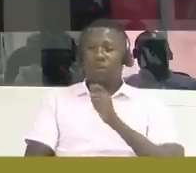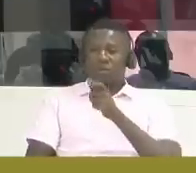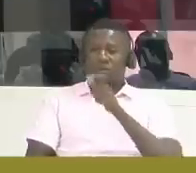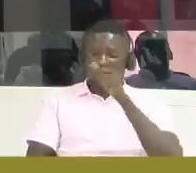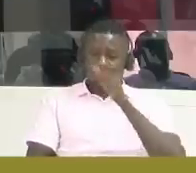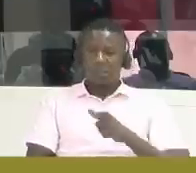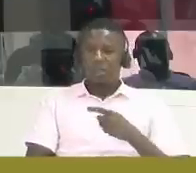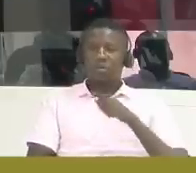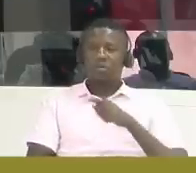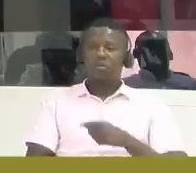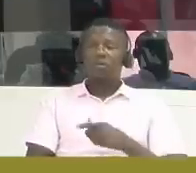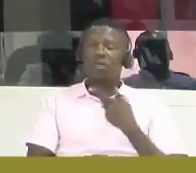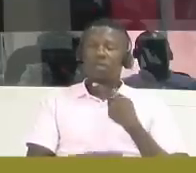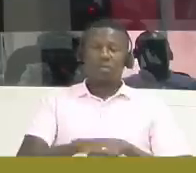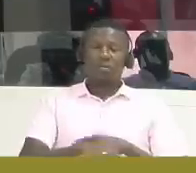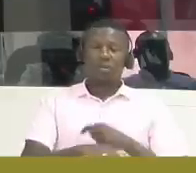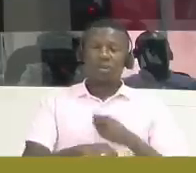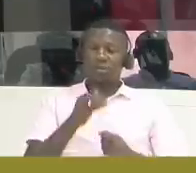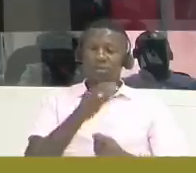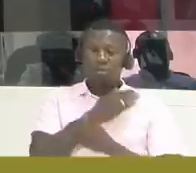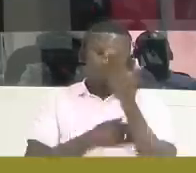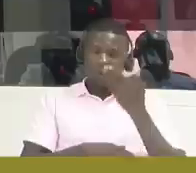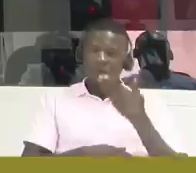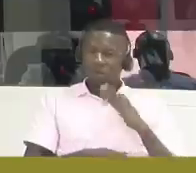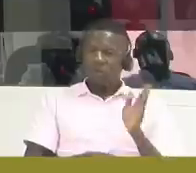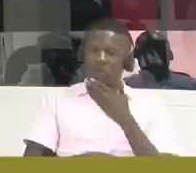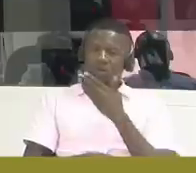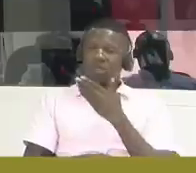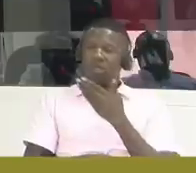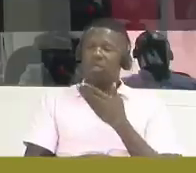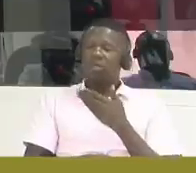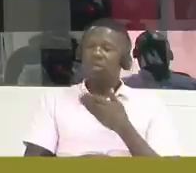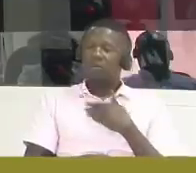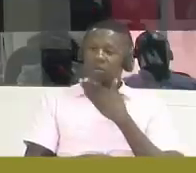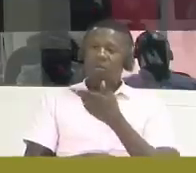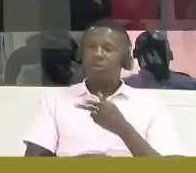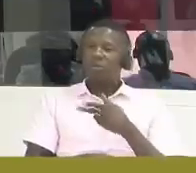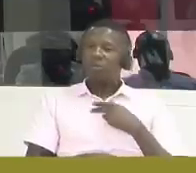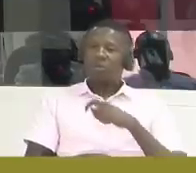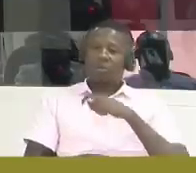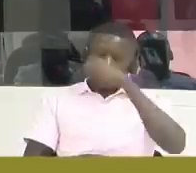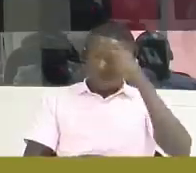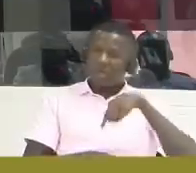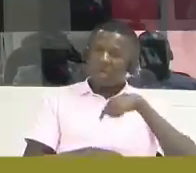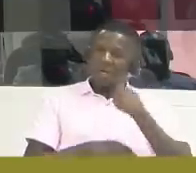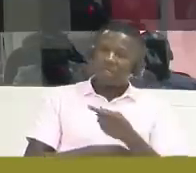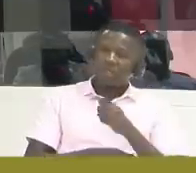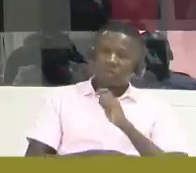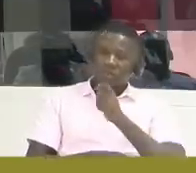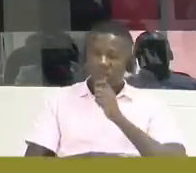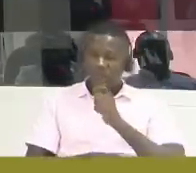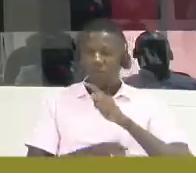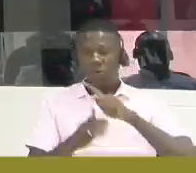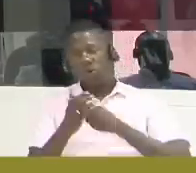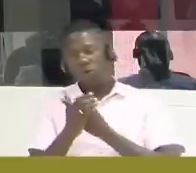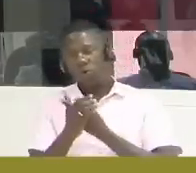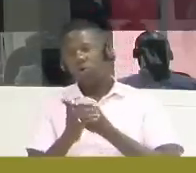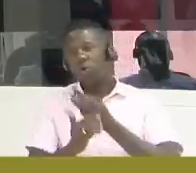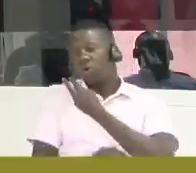in both his capacity as a Red Cross volunteer and as a journalist, or he was only there as a